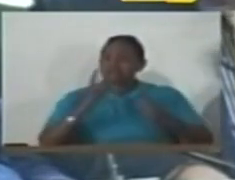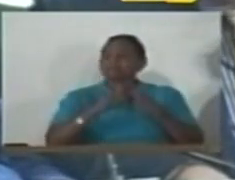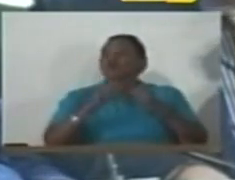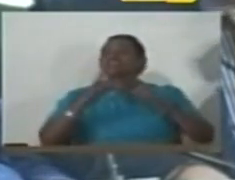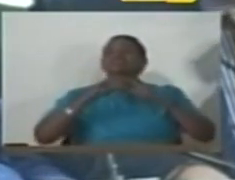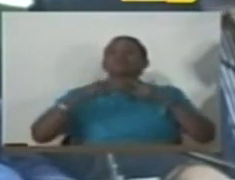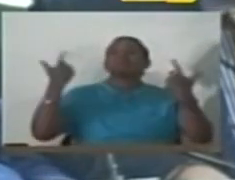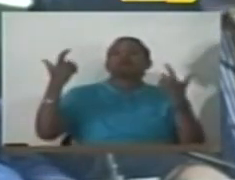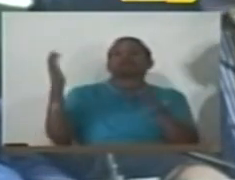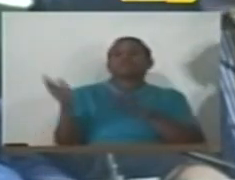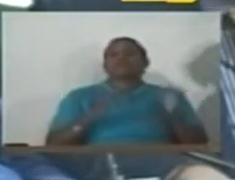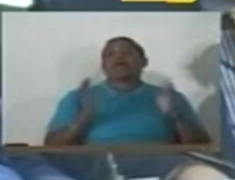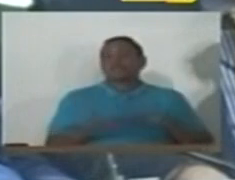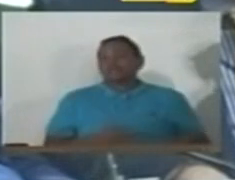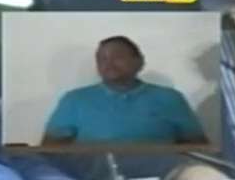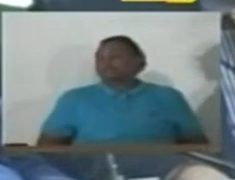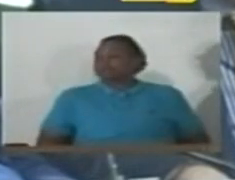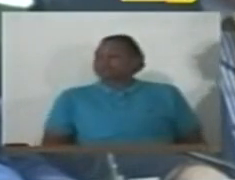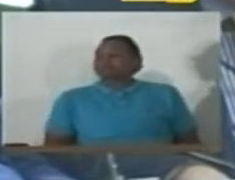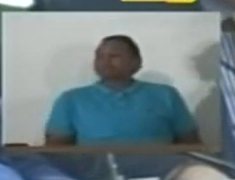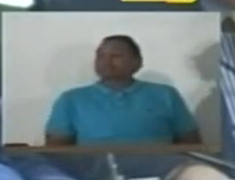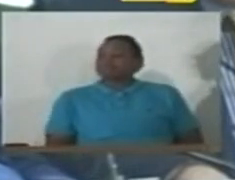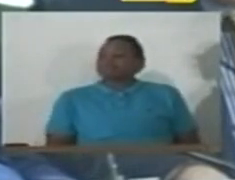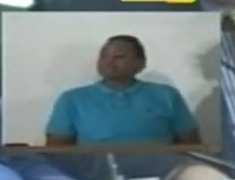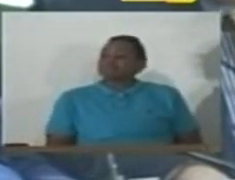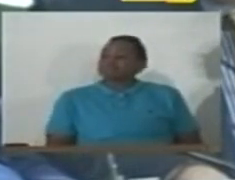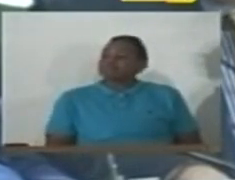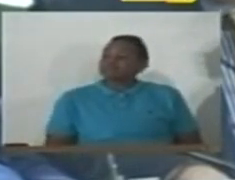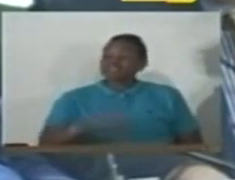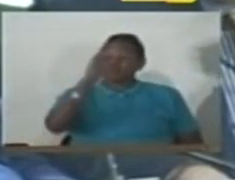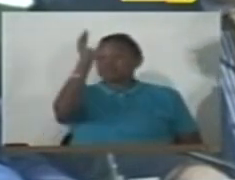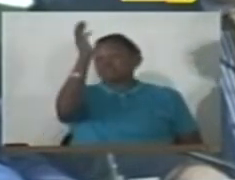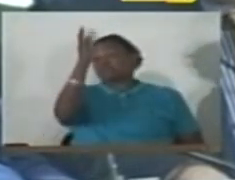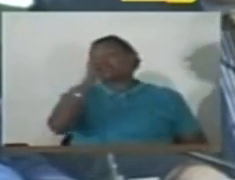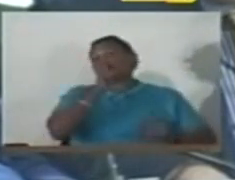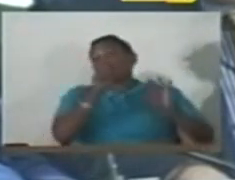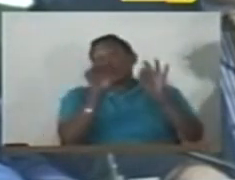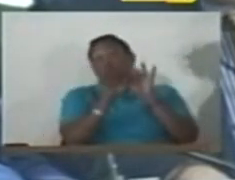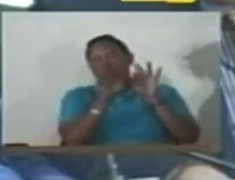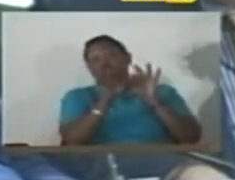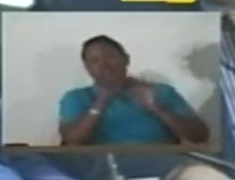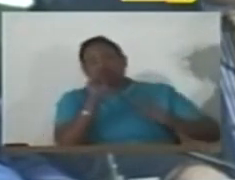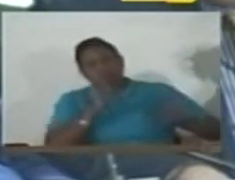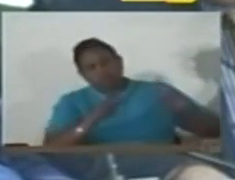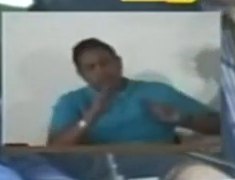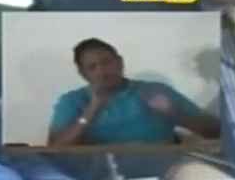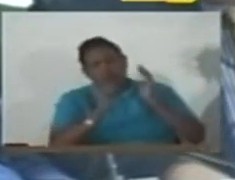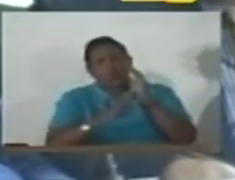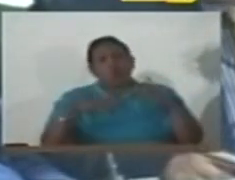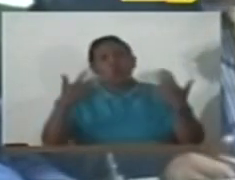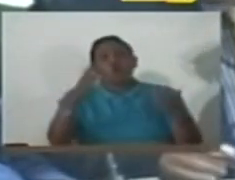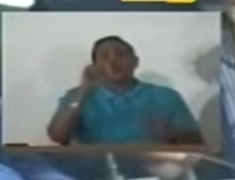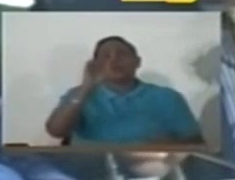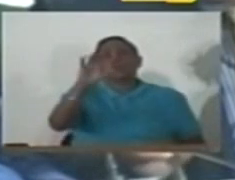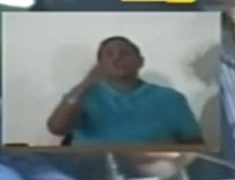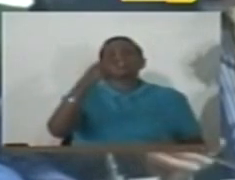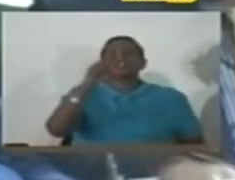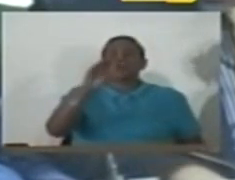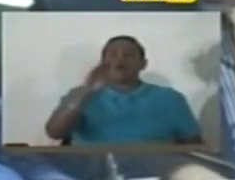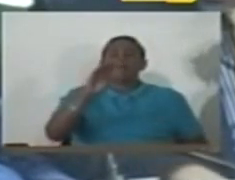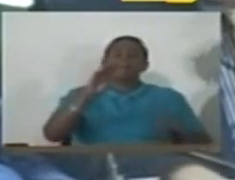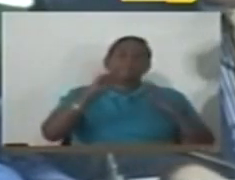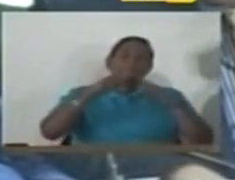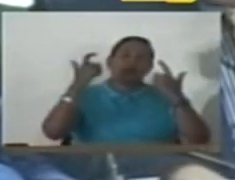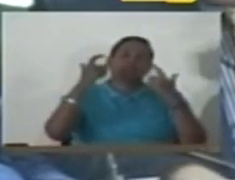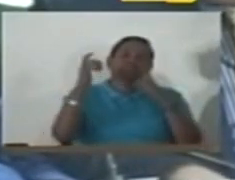Plan. Mr. Speaker, it is worthy of note that the Logistics Hub Master Plan calls for